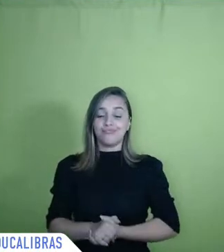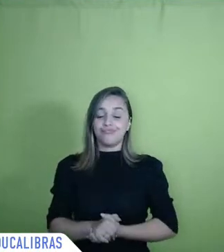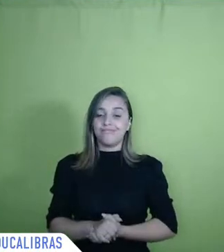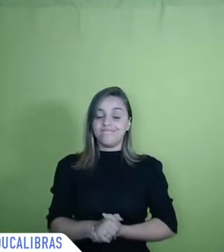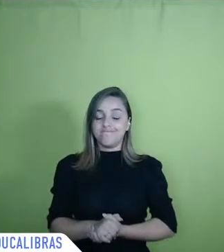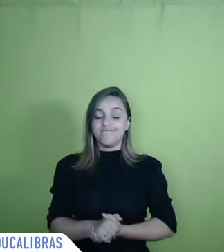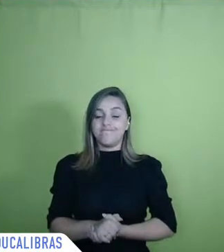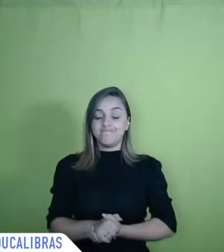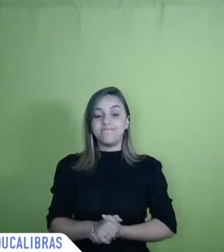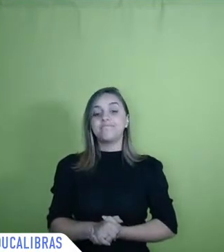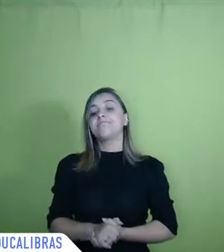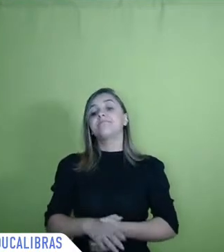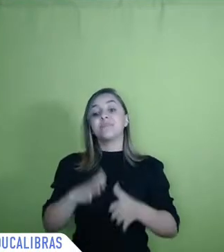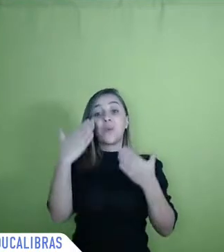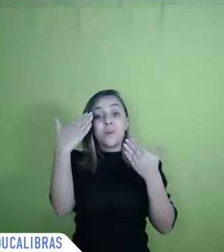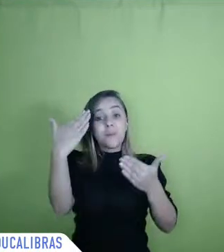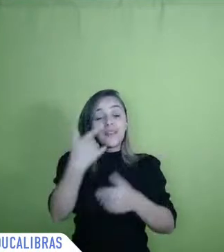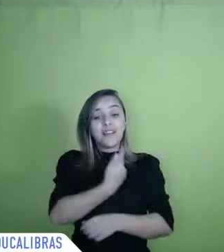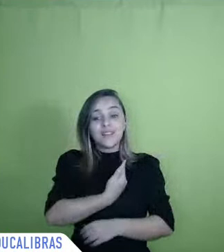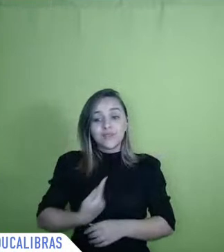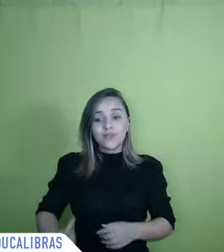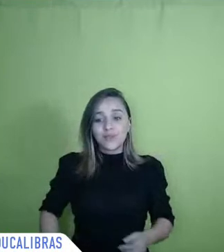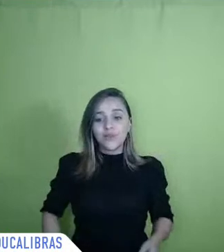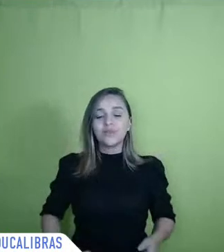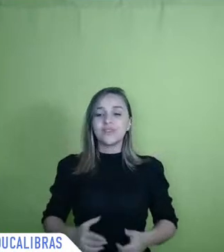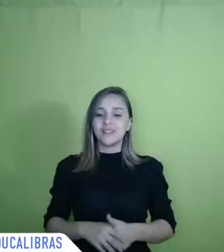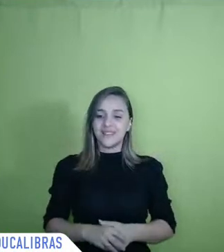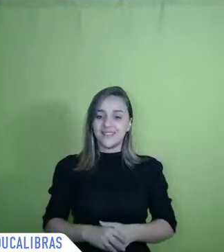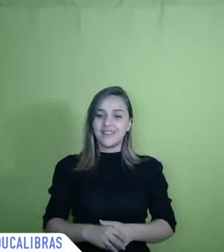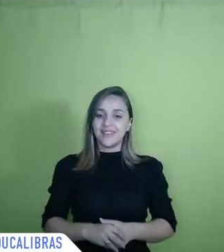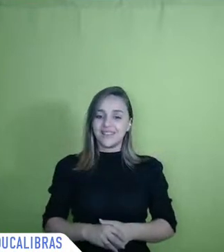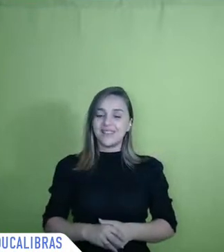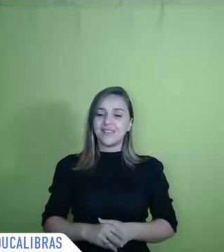considering this emergency situation that I have mentioned.